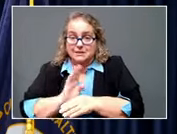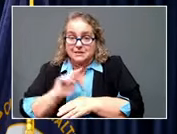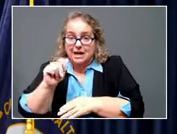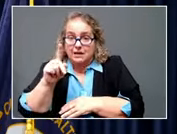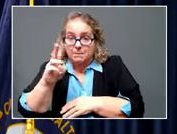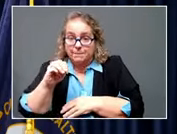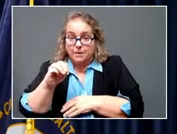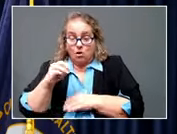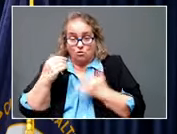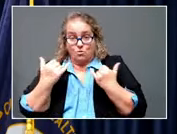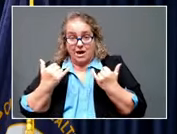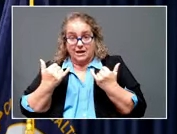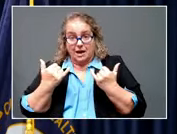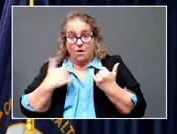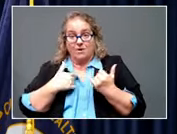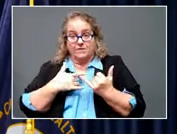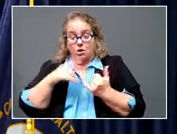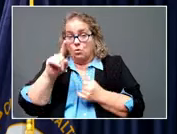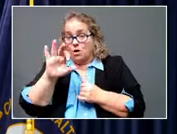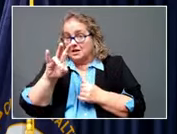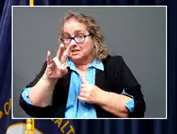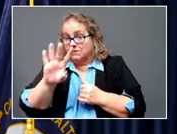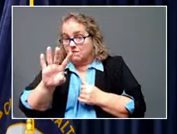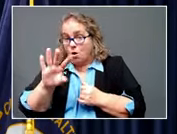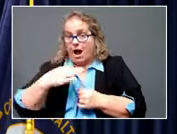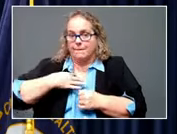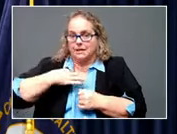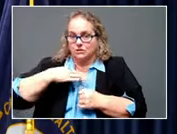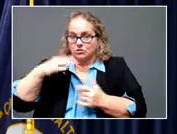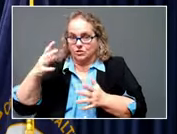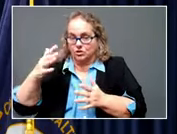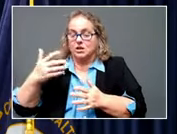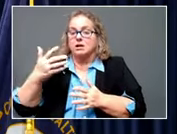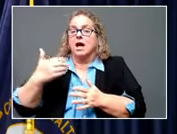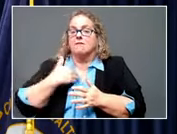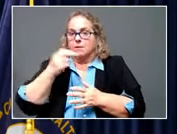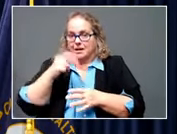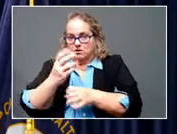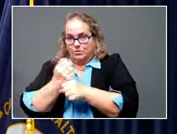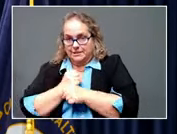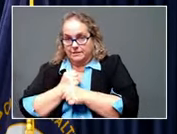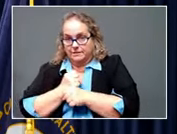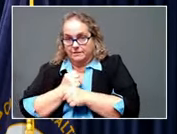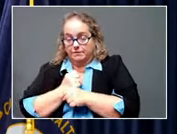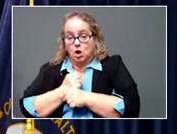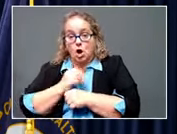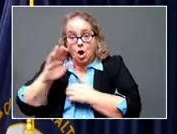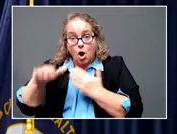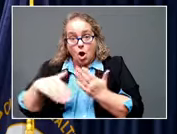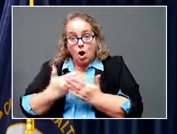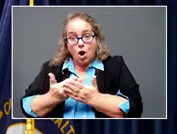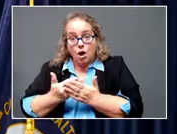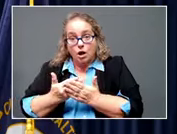now, I believe 174 applications have been received. All